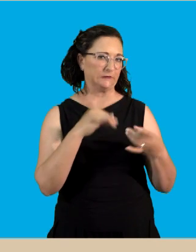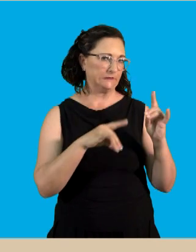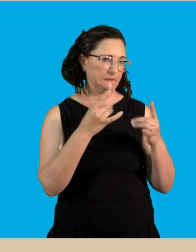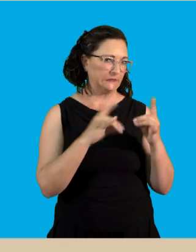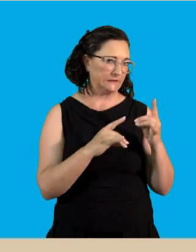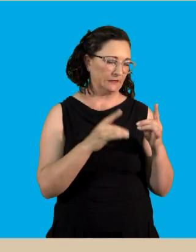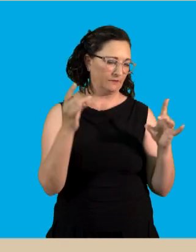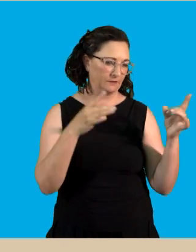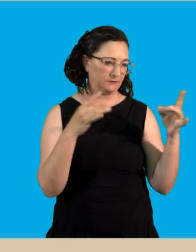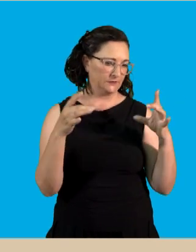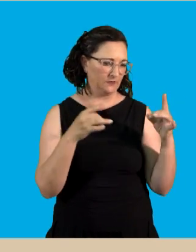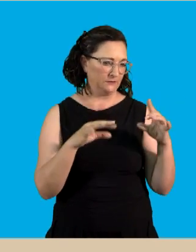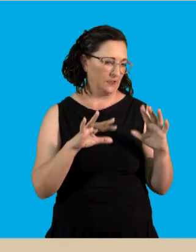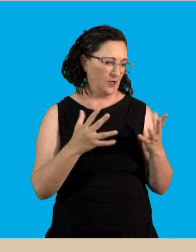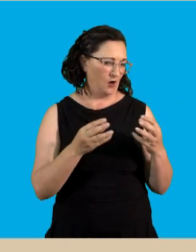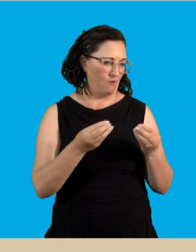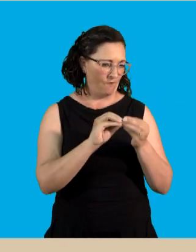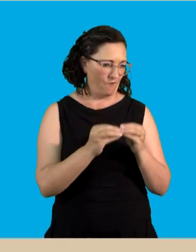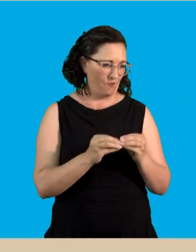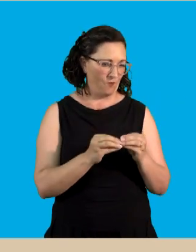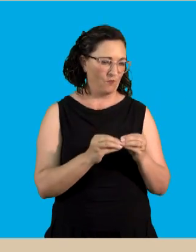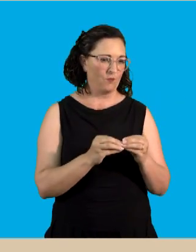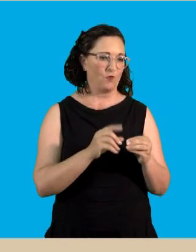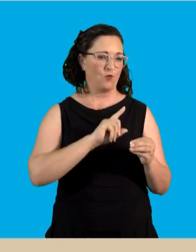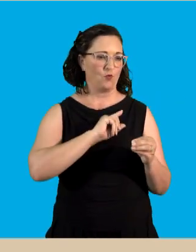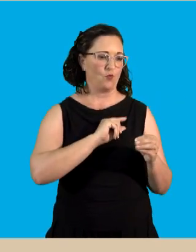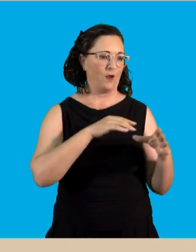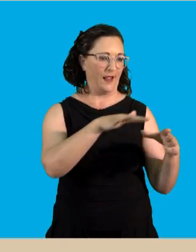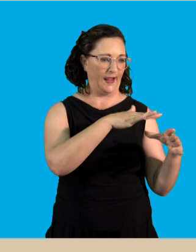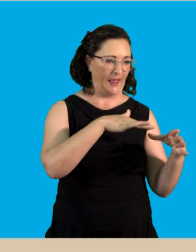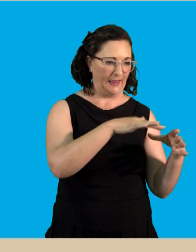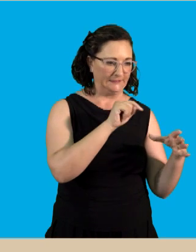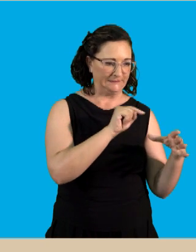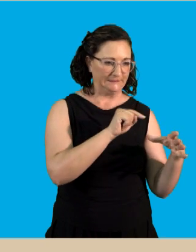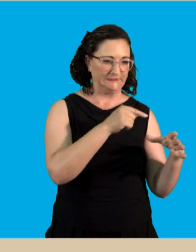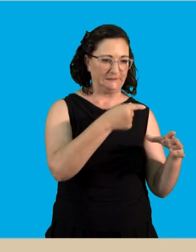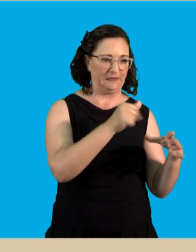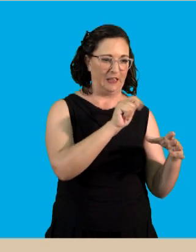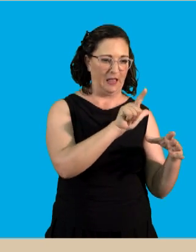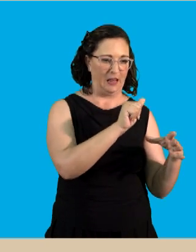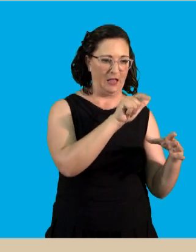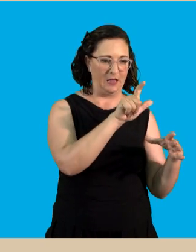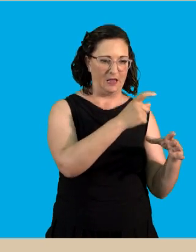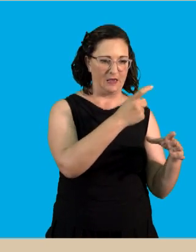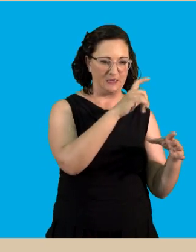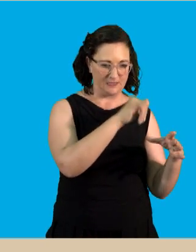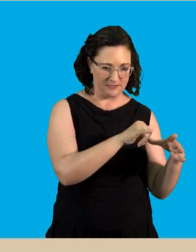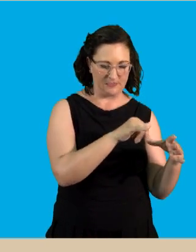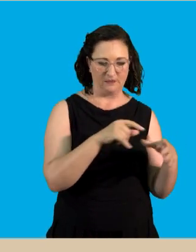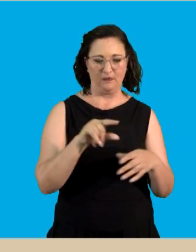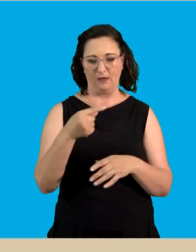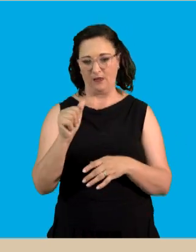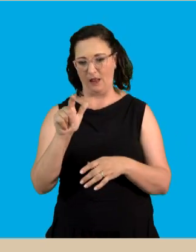of Stars, né? We said that the cities of stars are formed when some galaxies have to merge. Okay, the